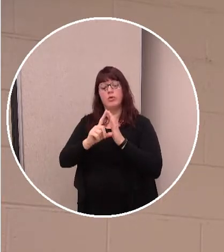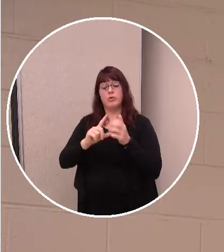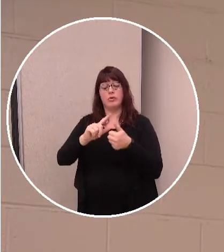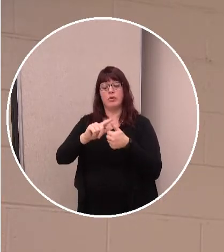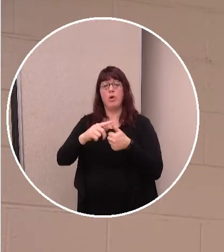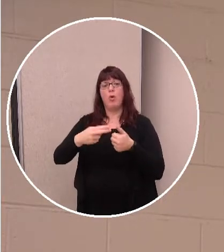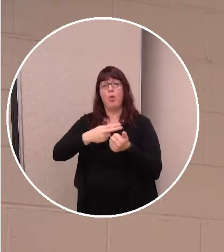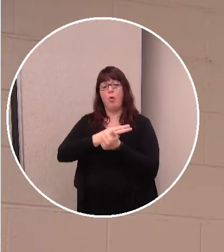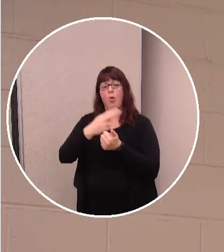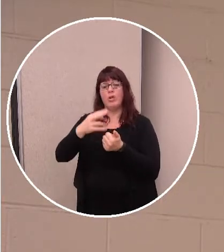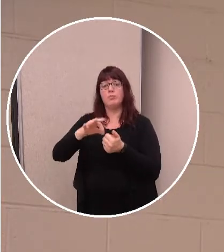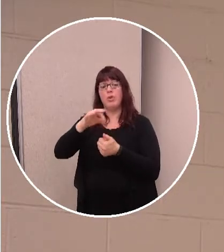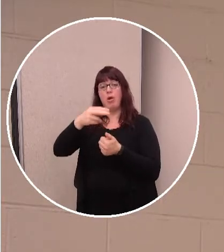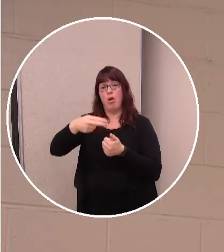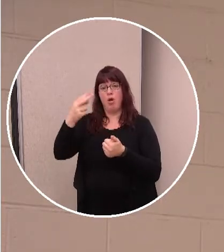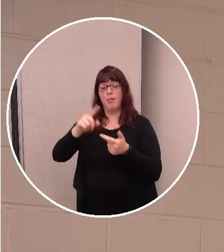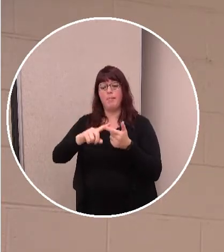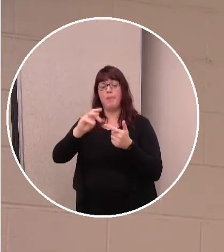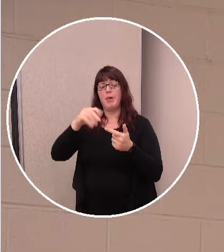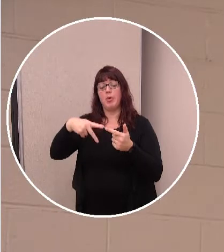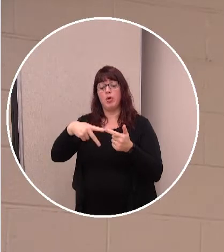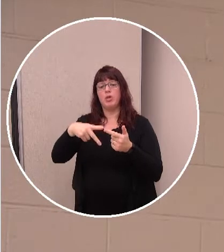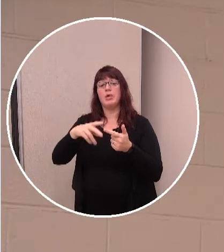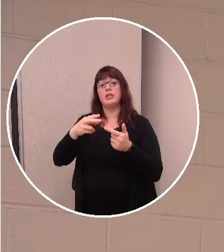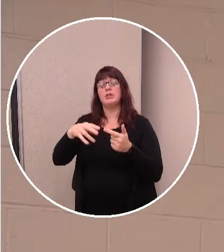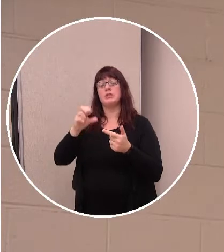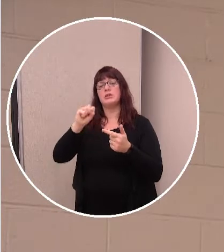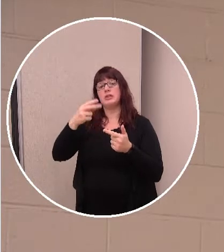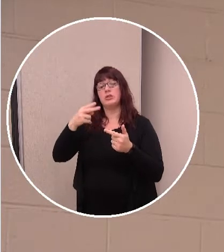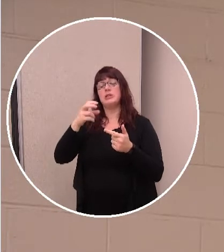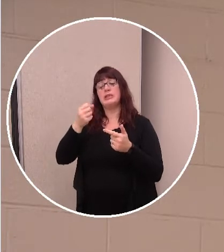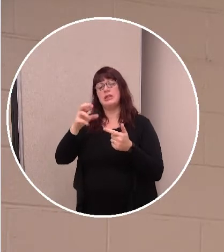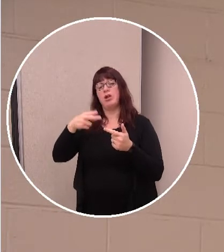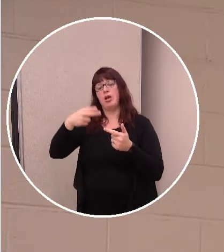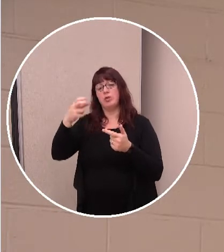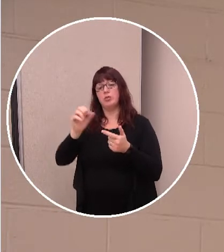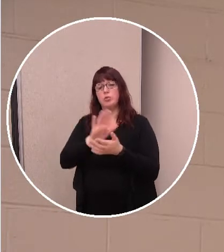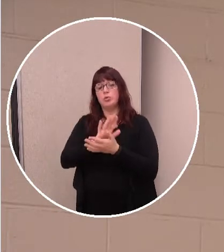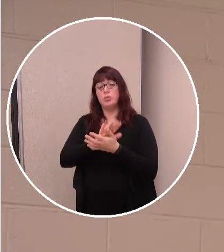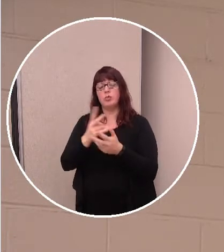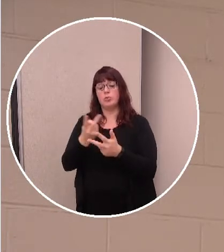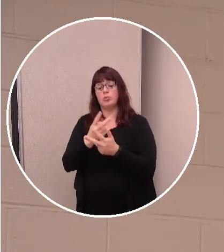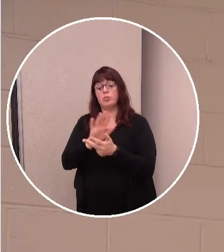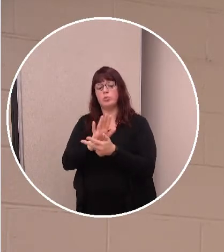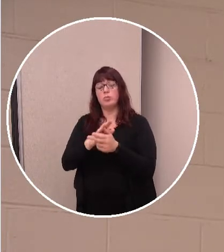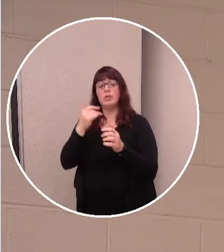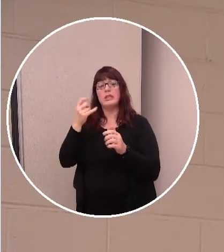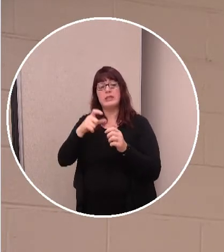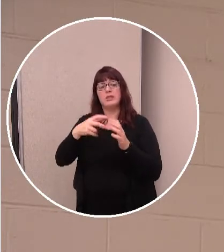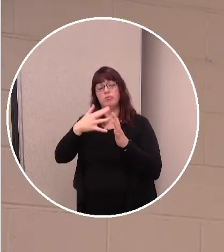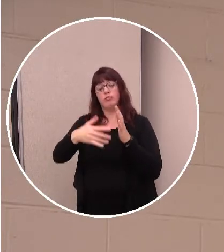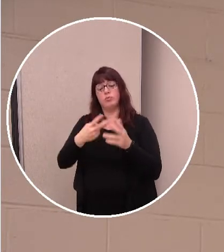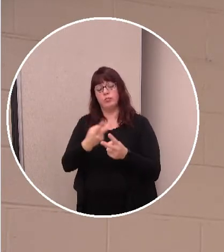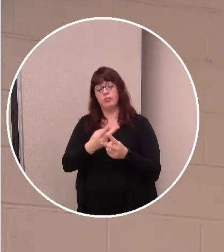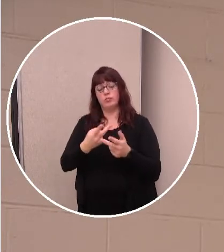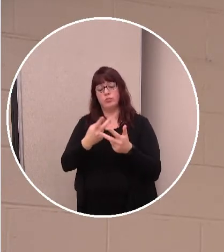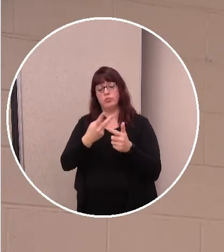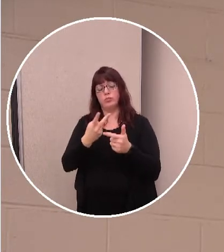High and Mount Pearl Senior High school system review. And